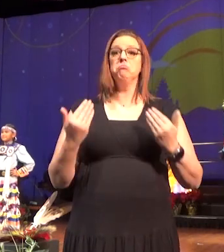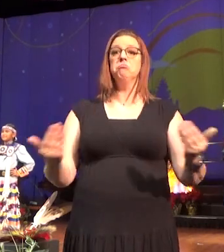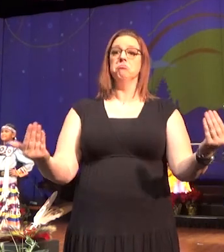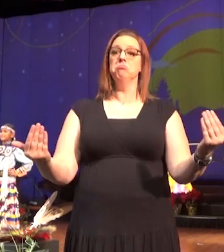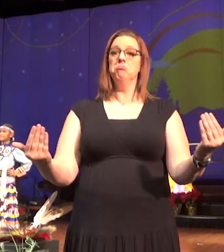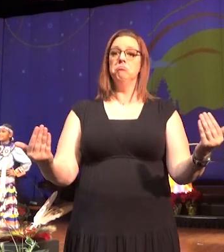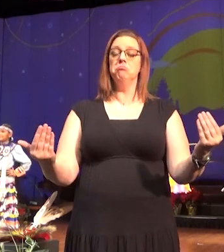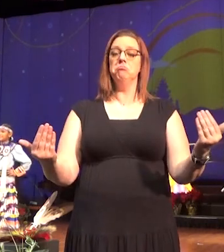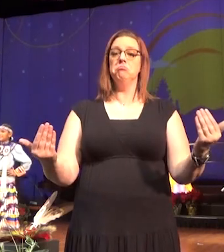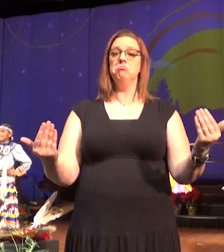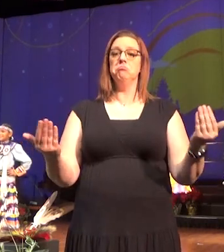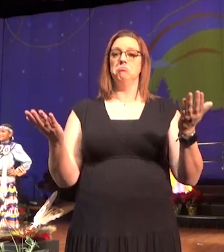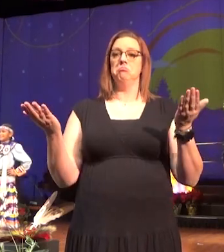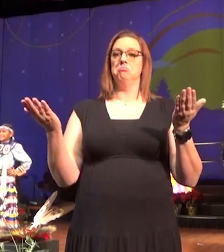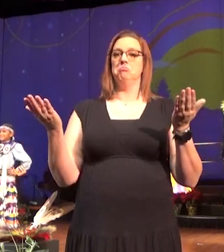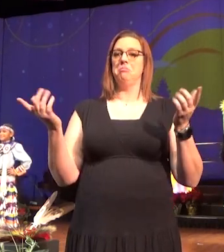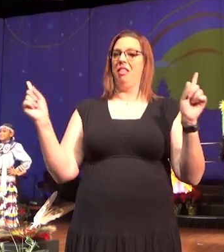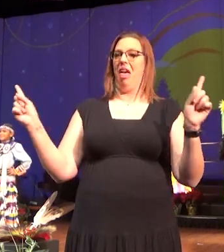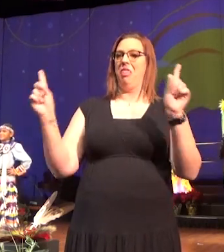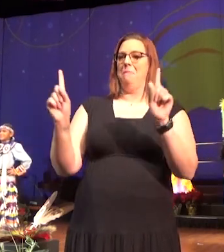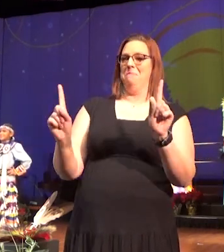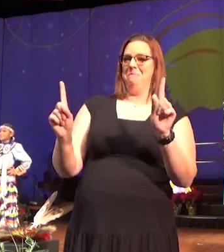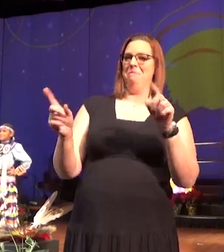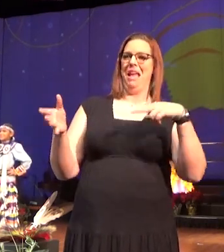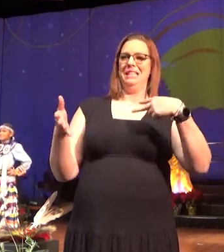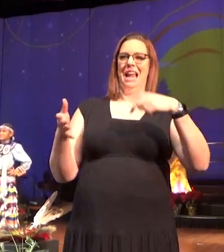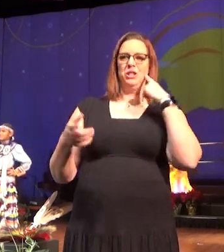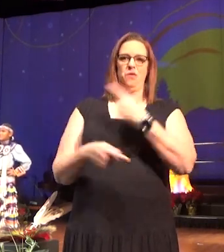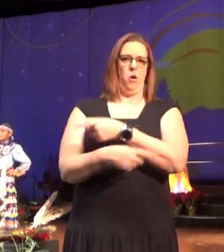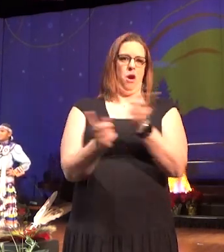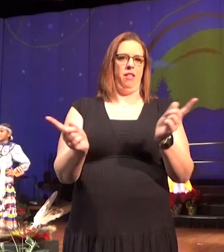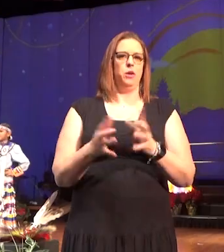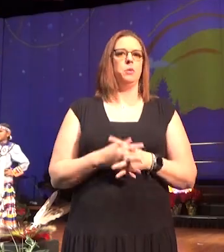to these two young ladies to dance for you.